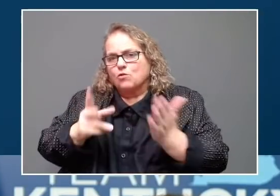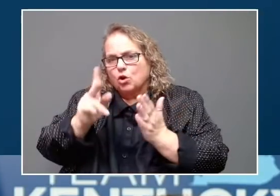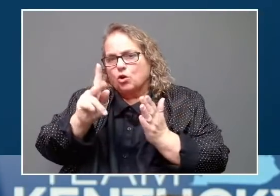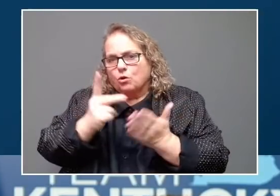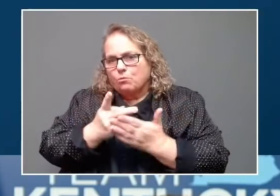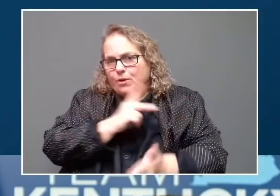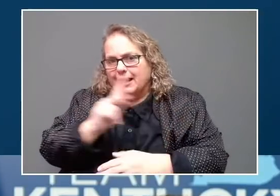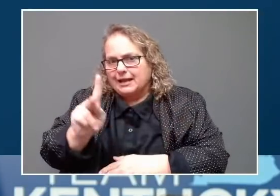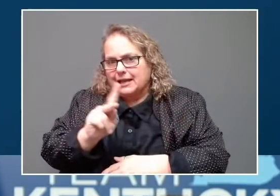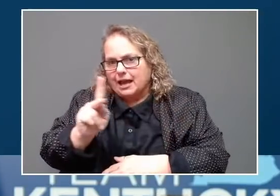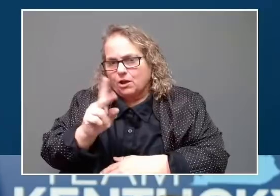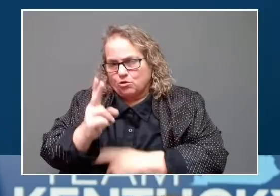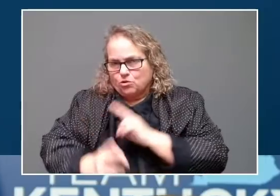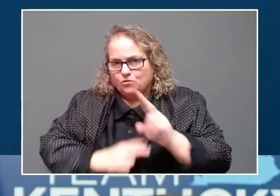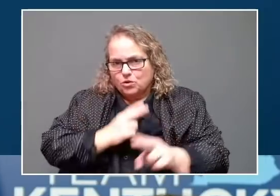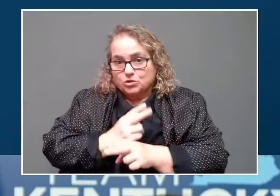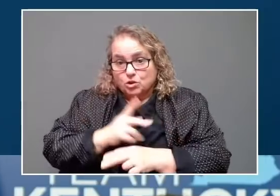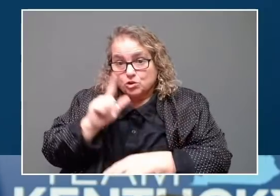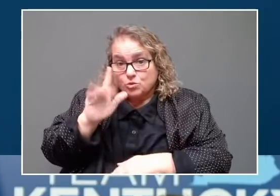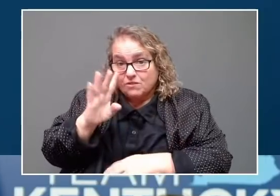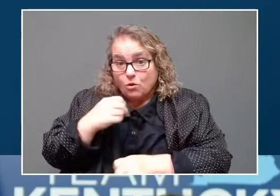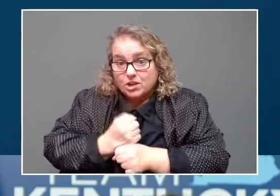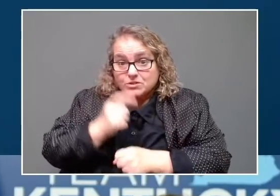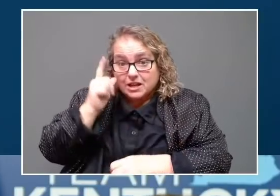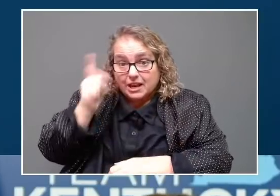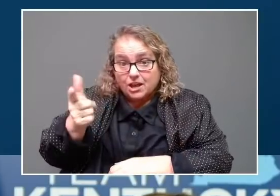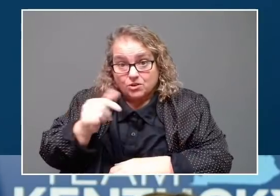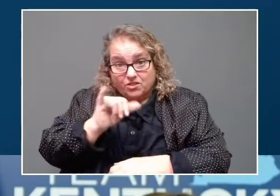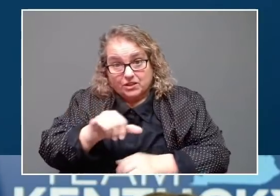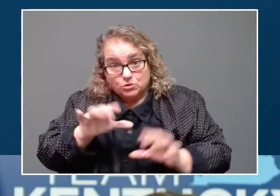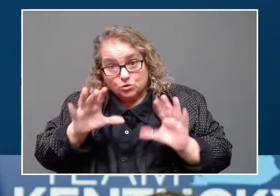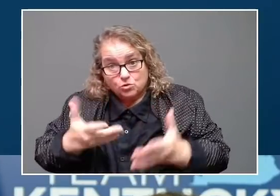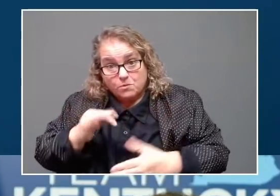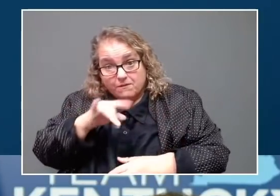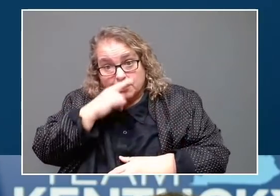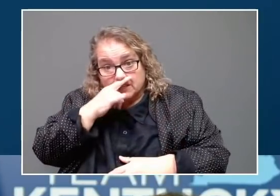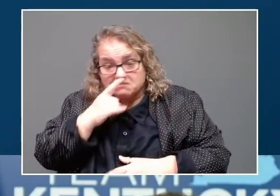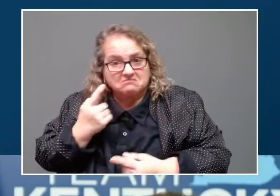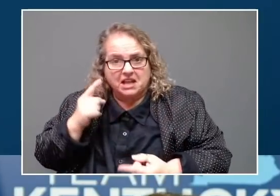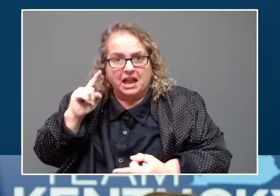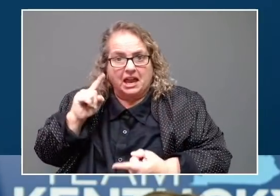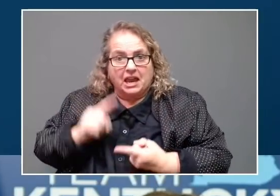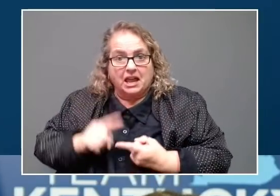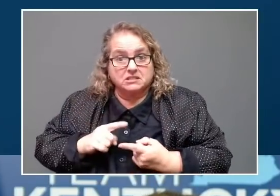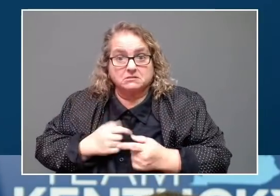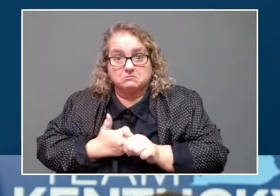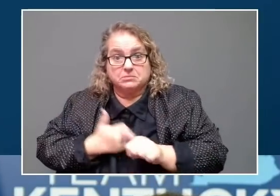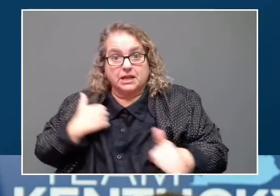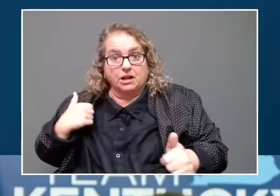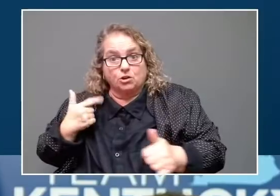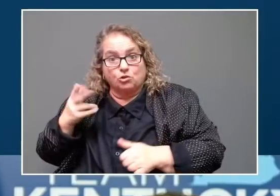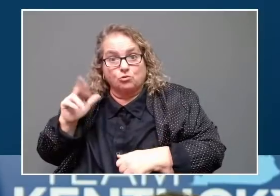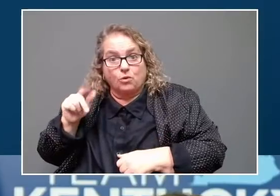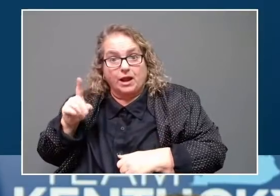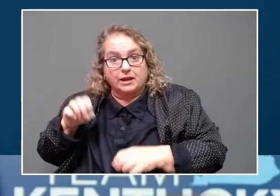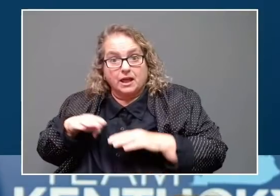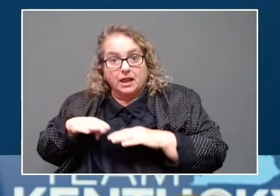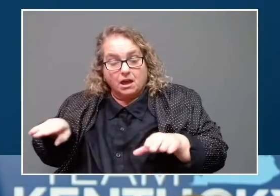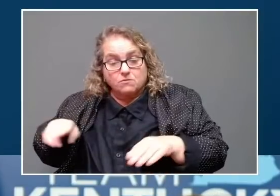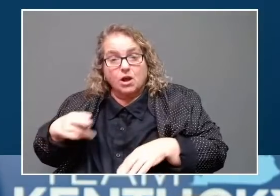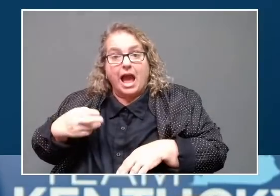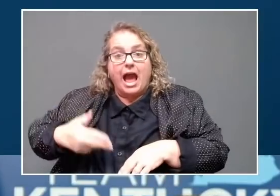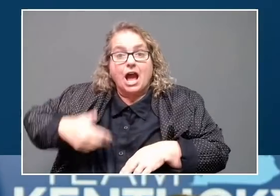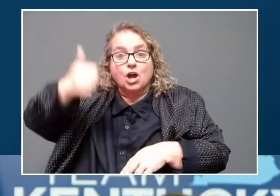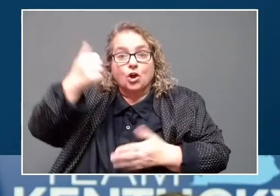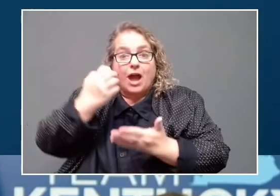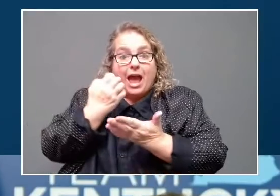later, here's what we know. This group of kids was less likely to fall behind grade level. They showed higher academic scores in areas that